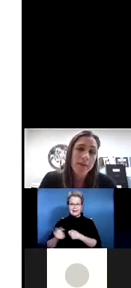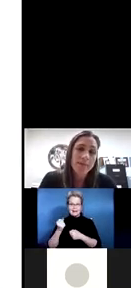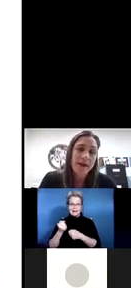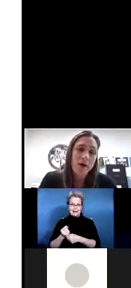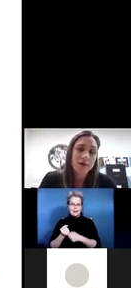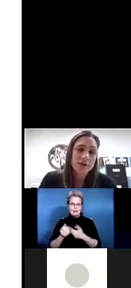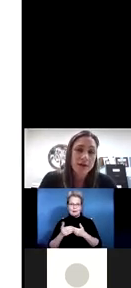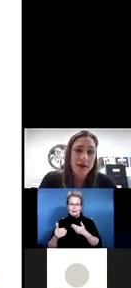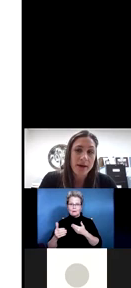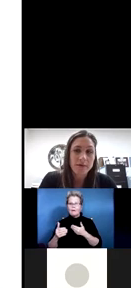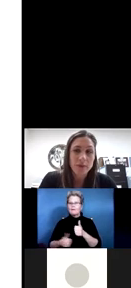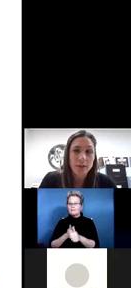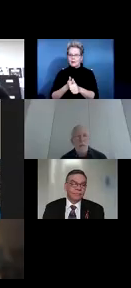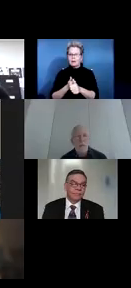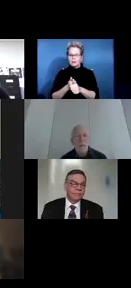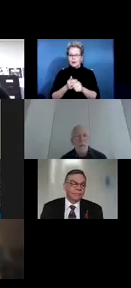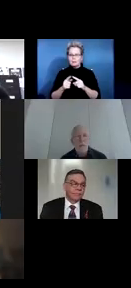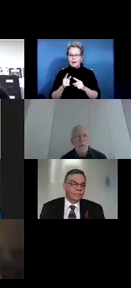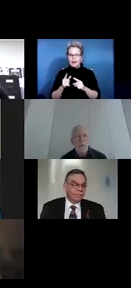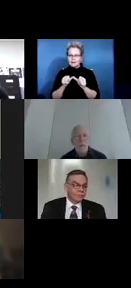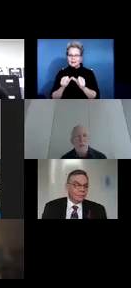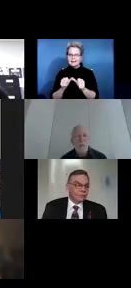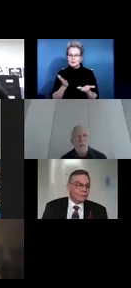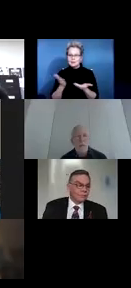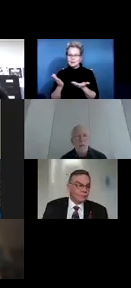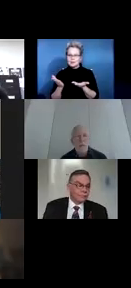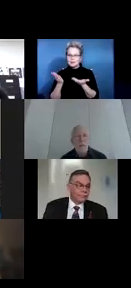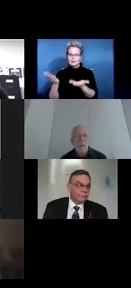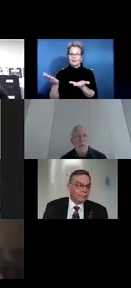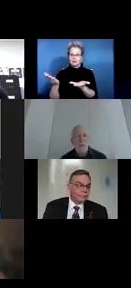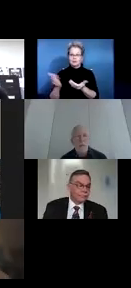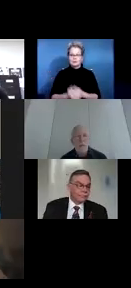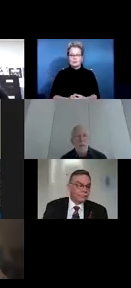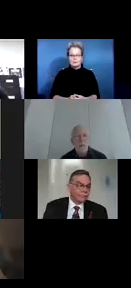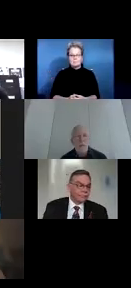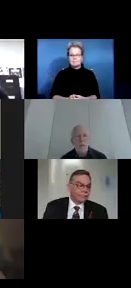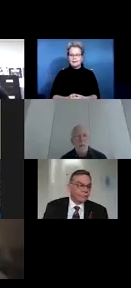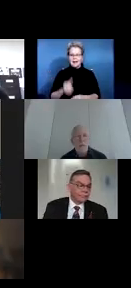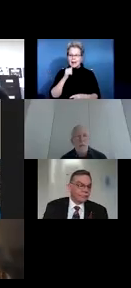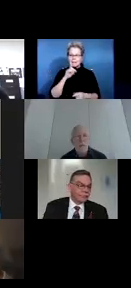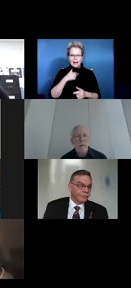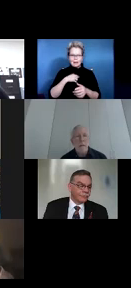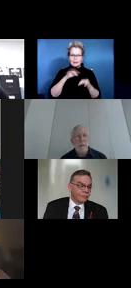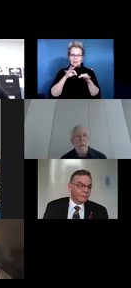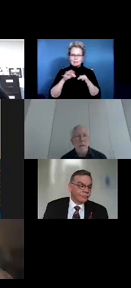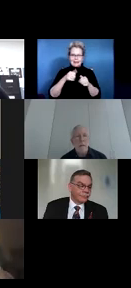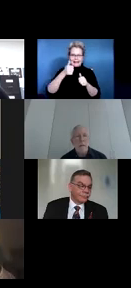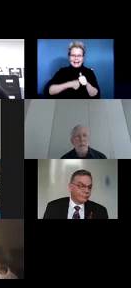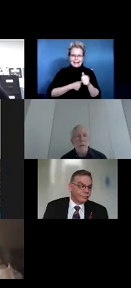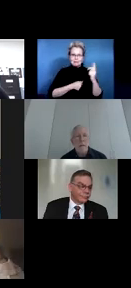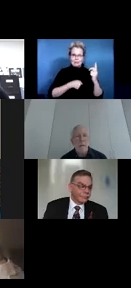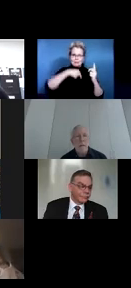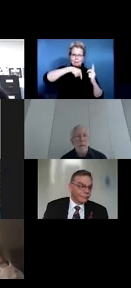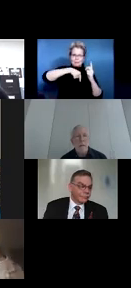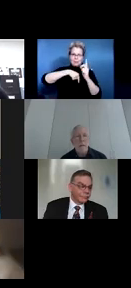um, that all lead to competitive employment. So for the interest of time, I'm not going to go through each and every service and event on